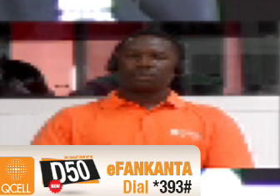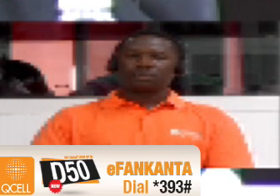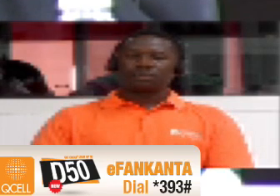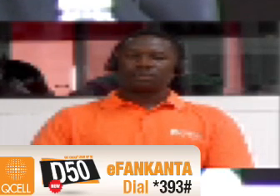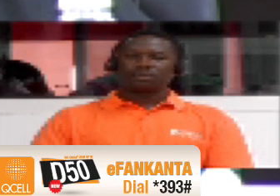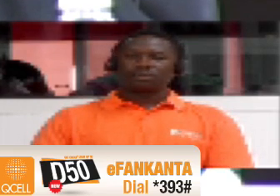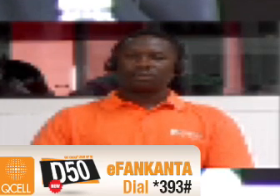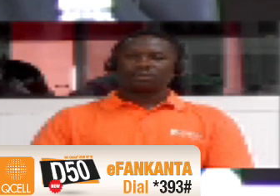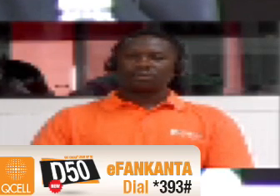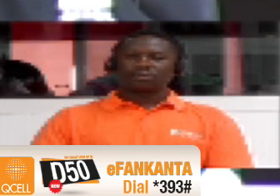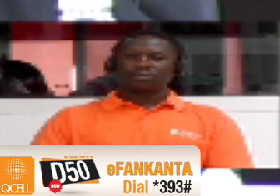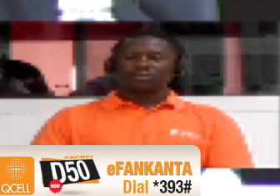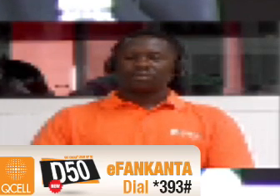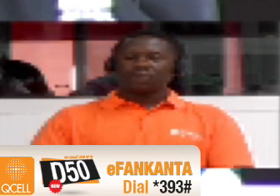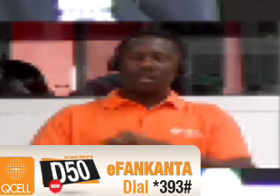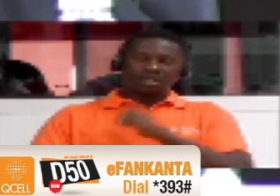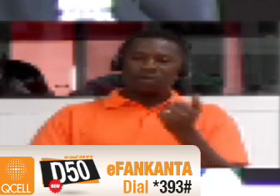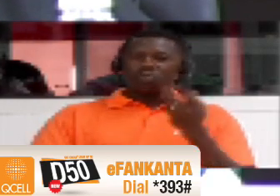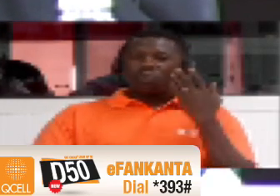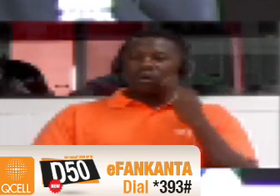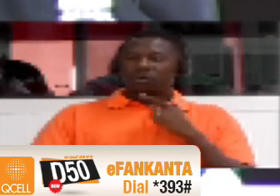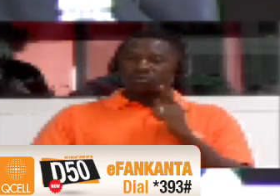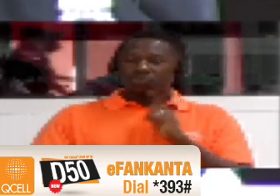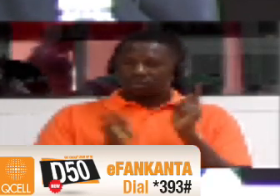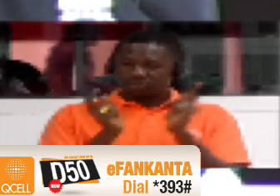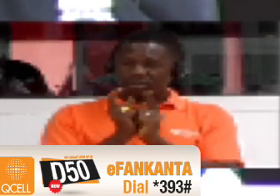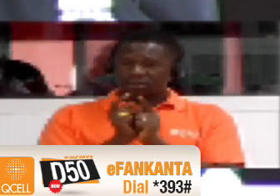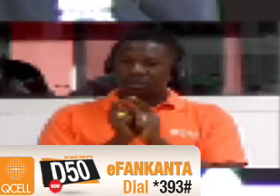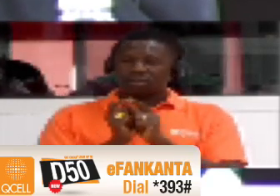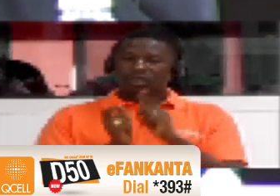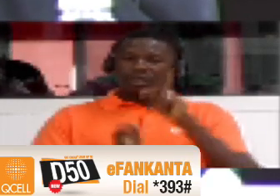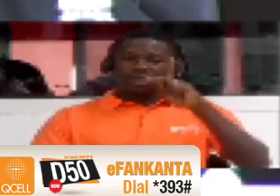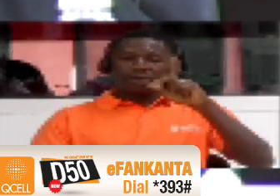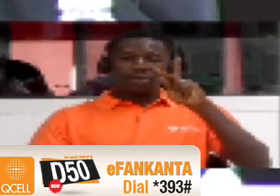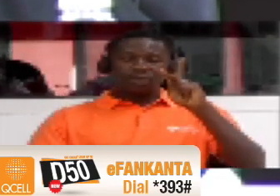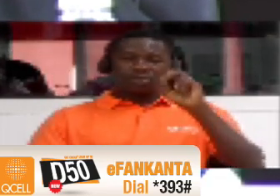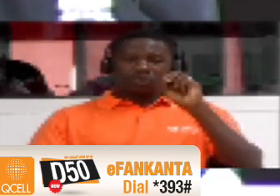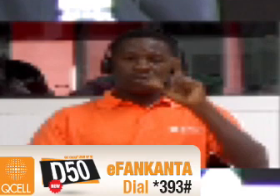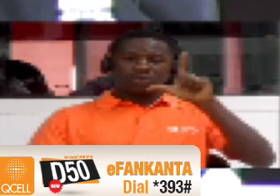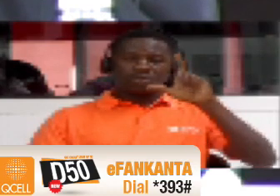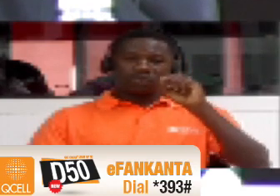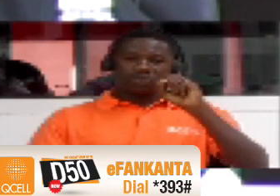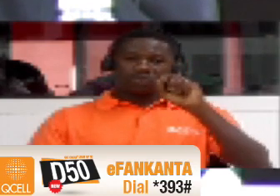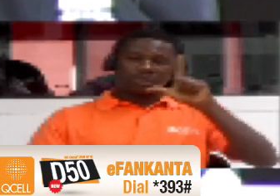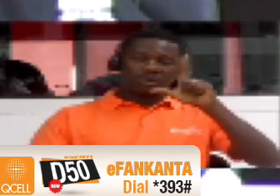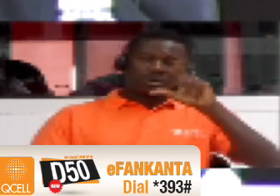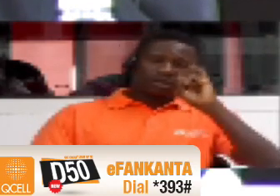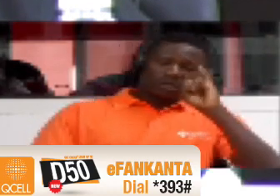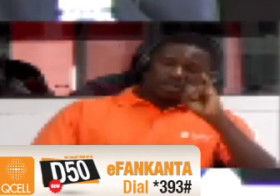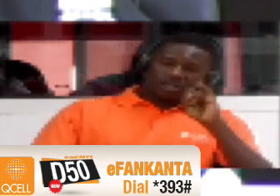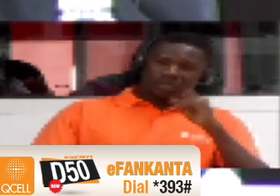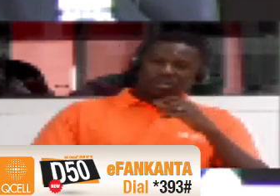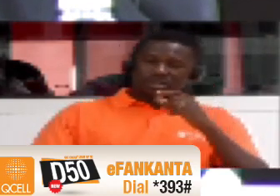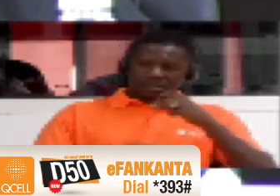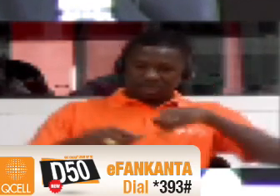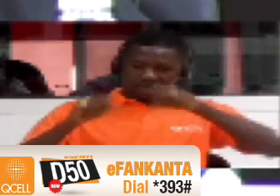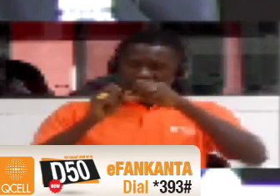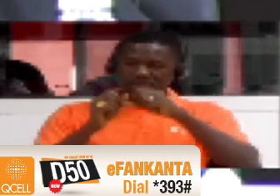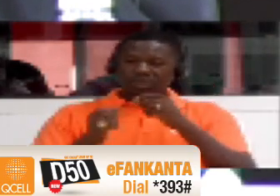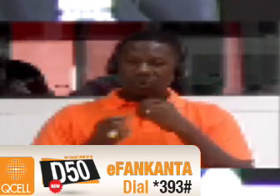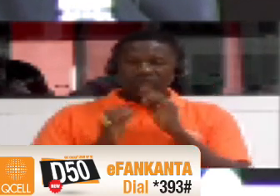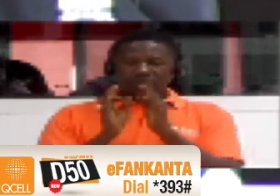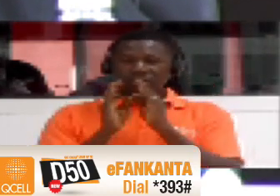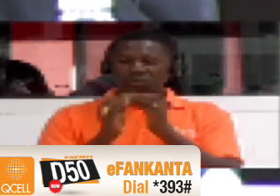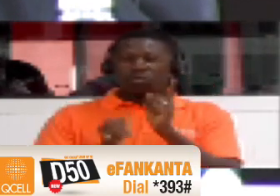the Kololi Tavern, can you tell us what that place was, that location that you met